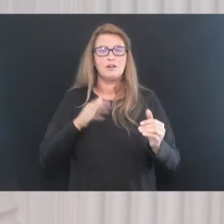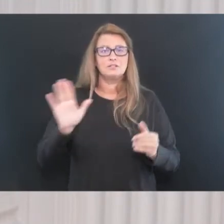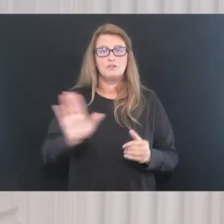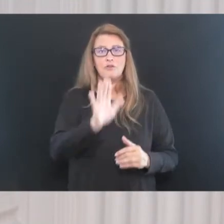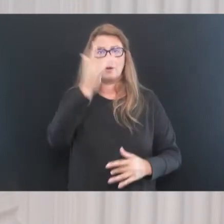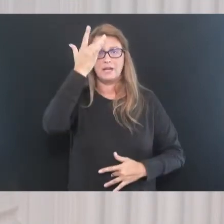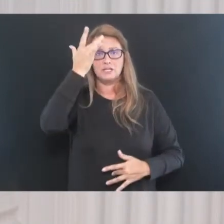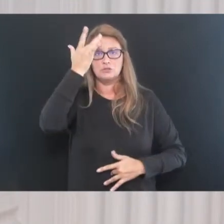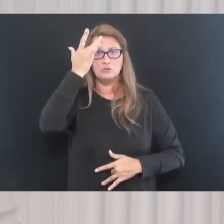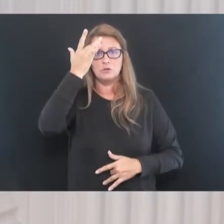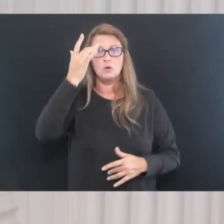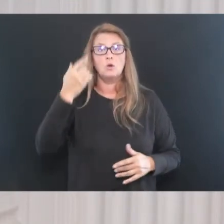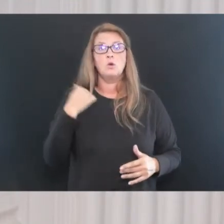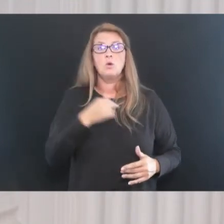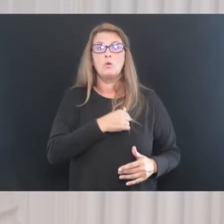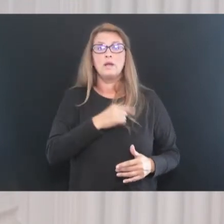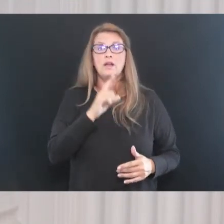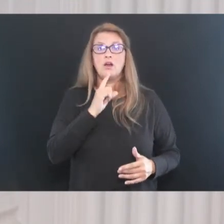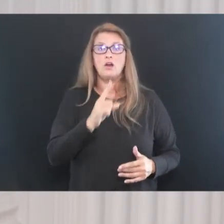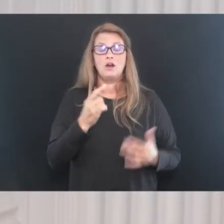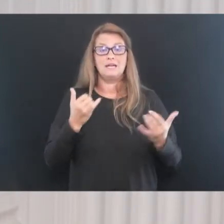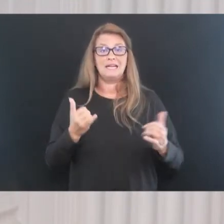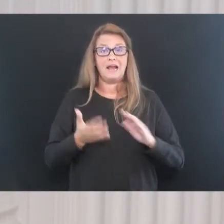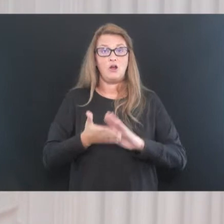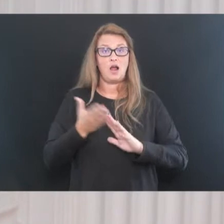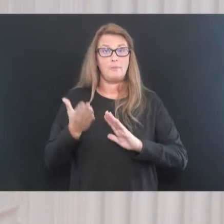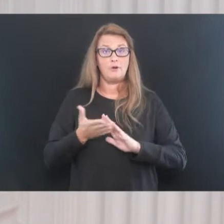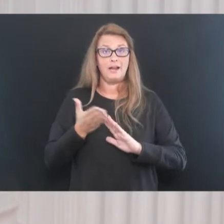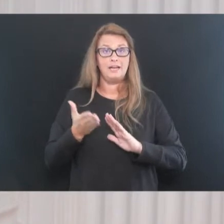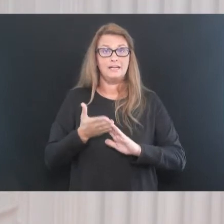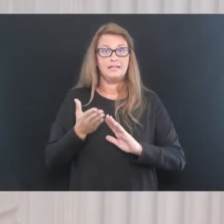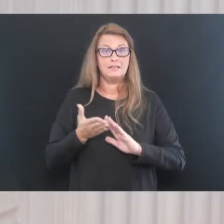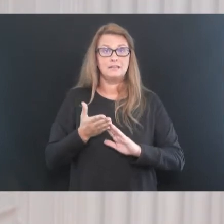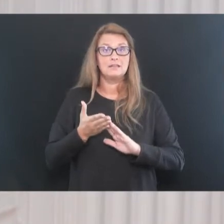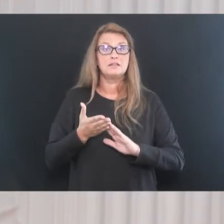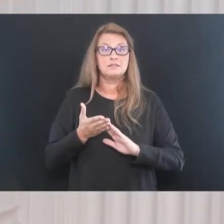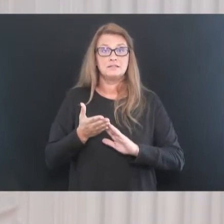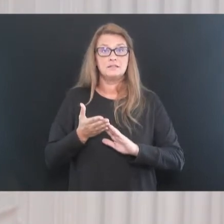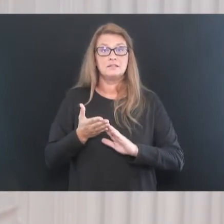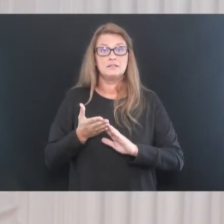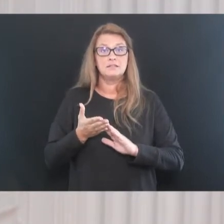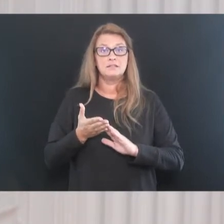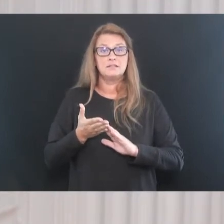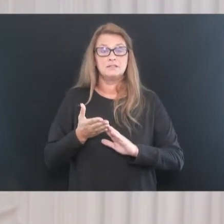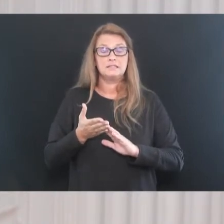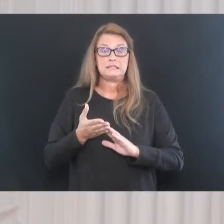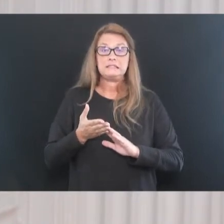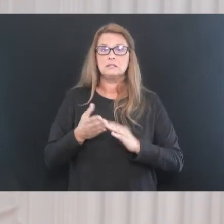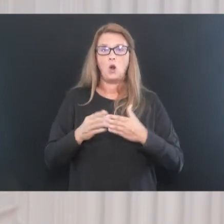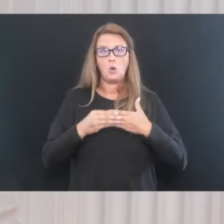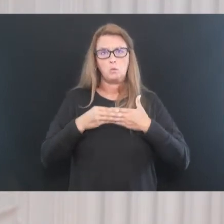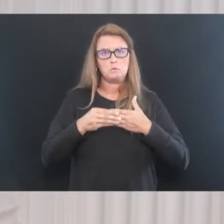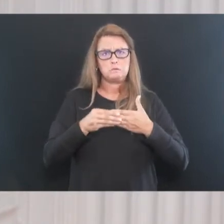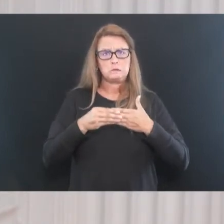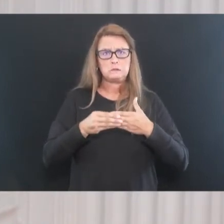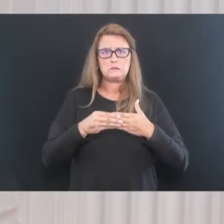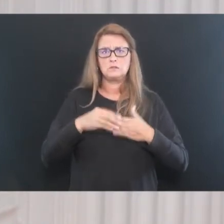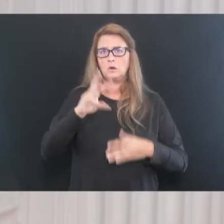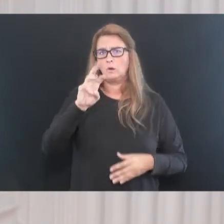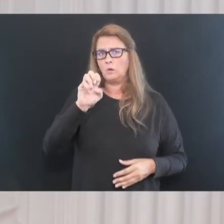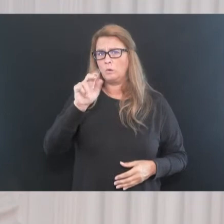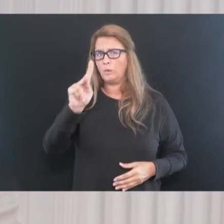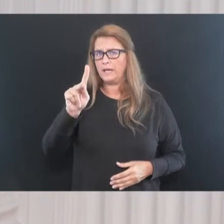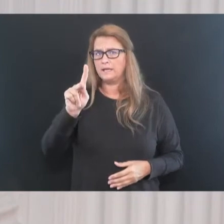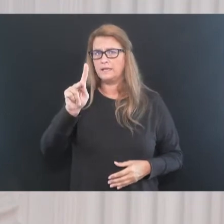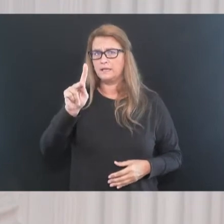know that we are operating on a very fragile precipice, where if